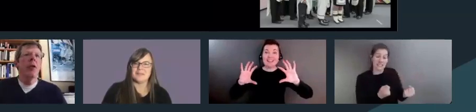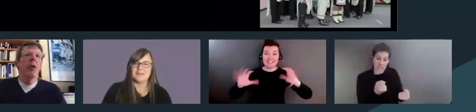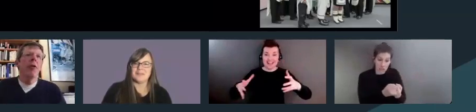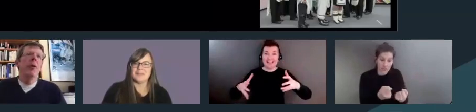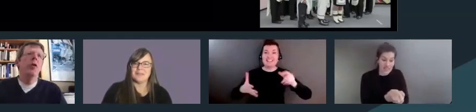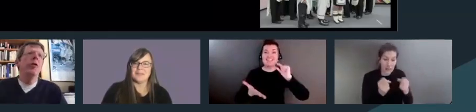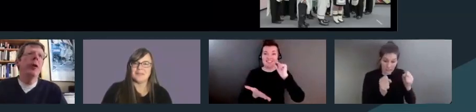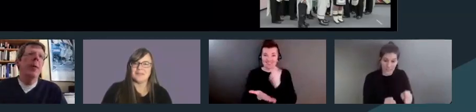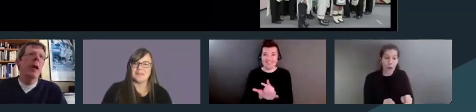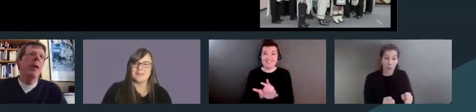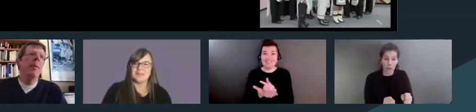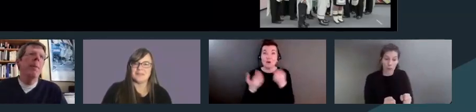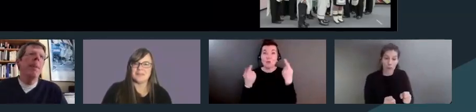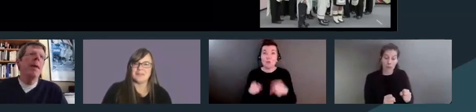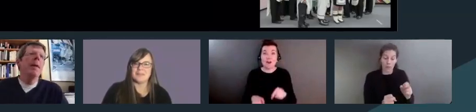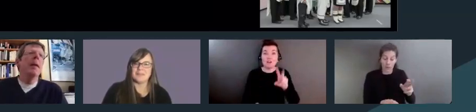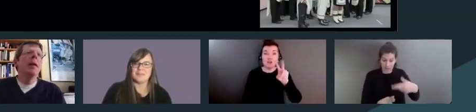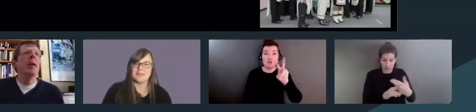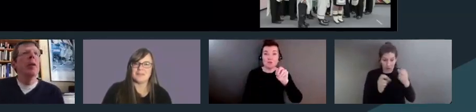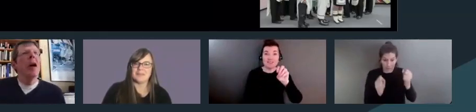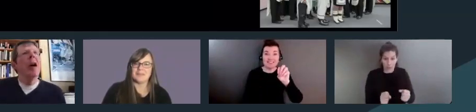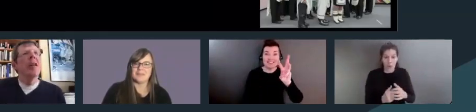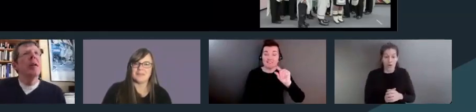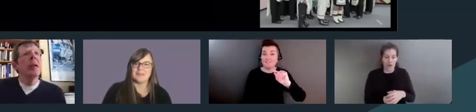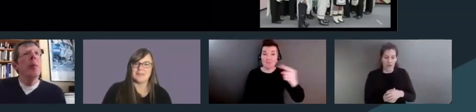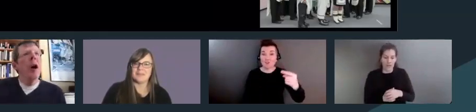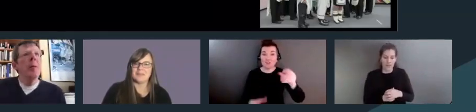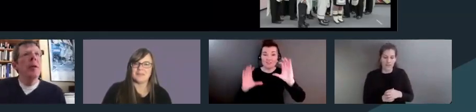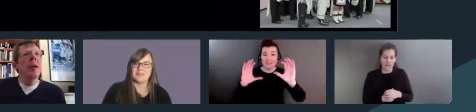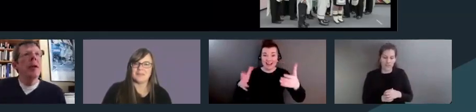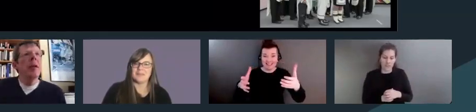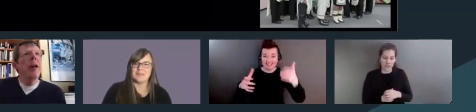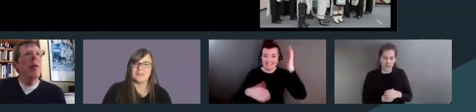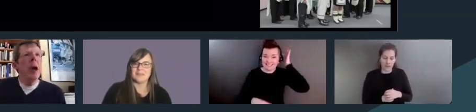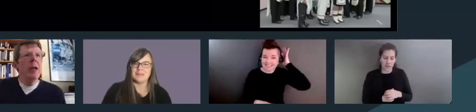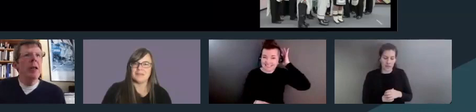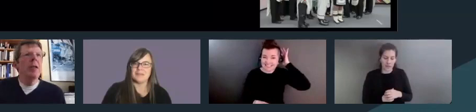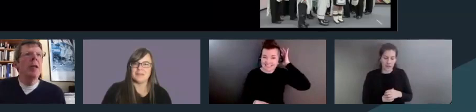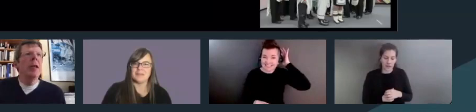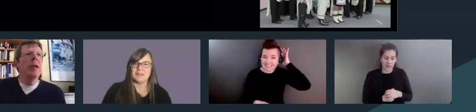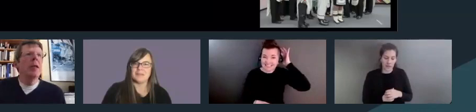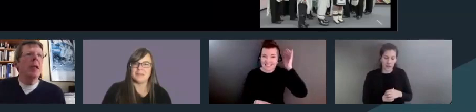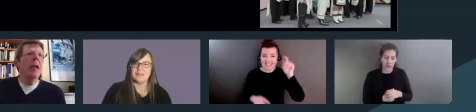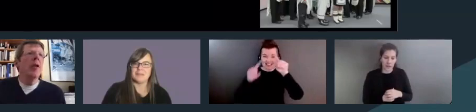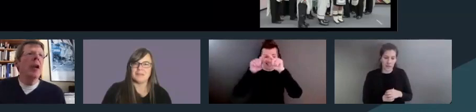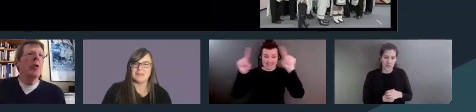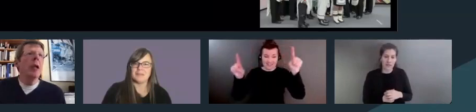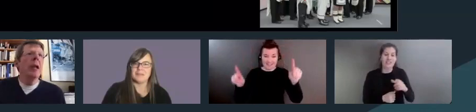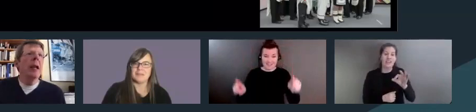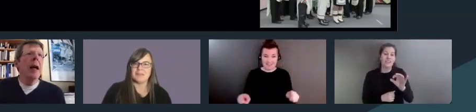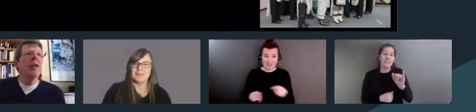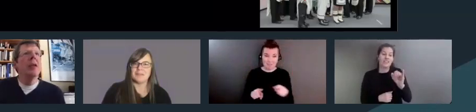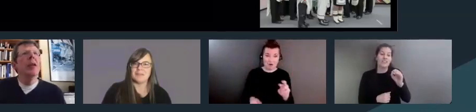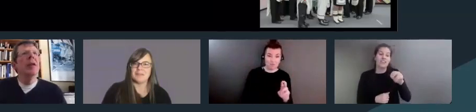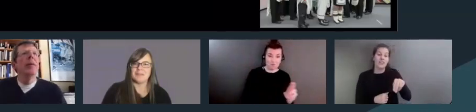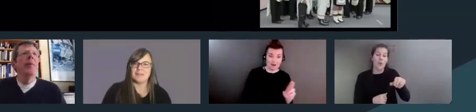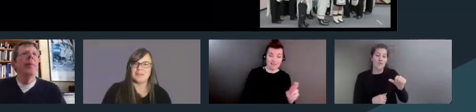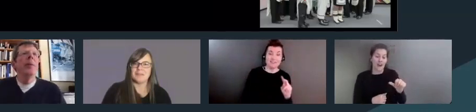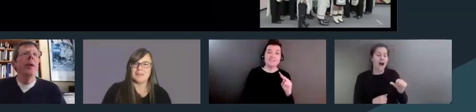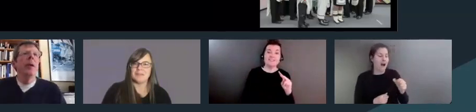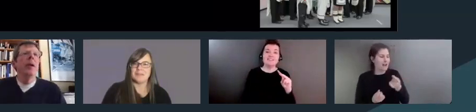2006 from the Nunavut MEd. At the bottom right is the second graduating